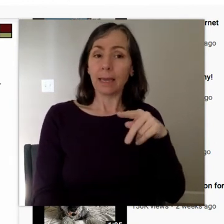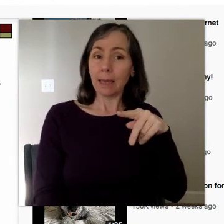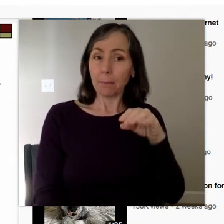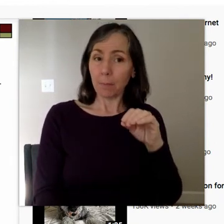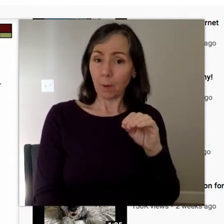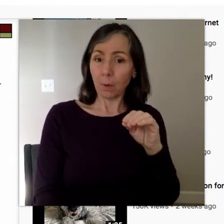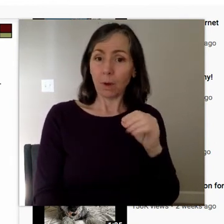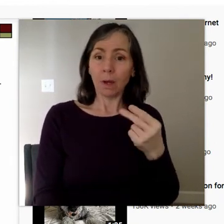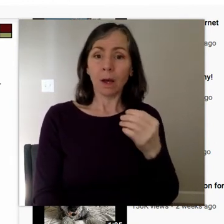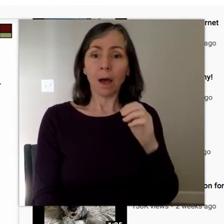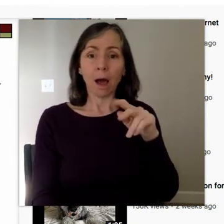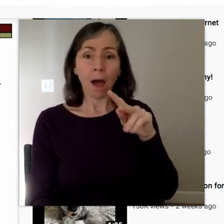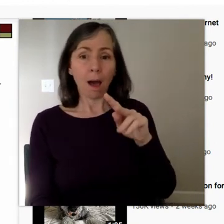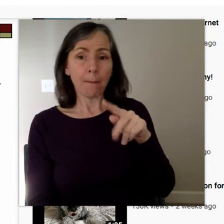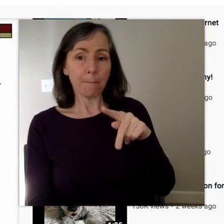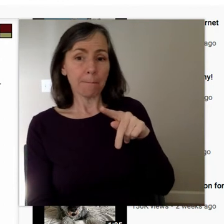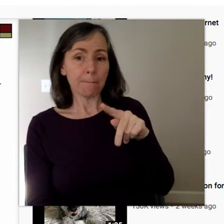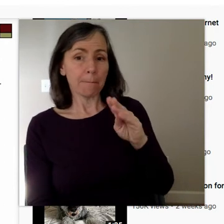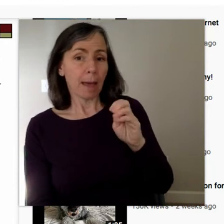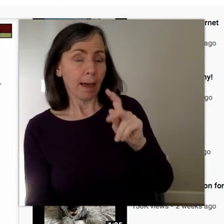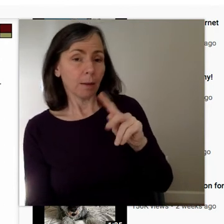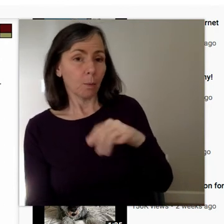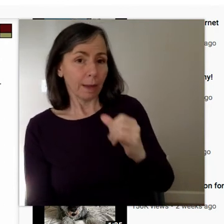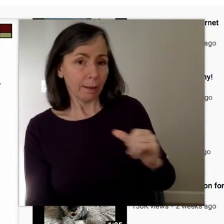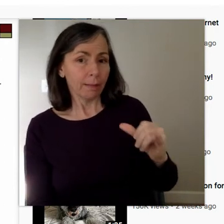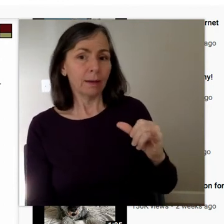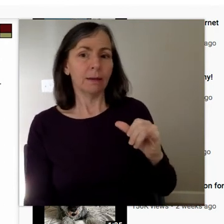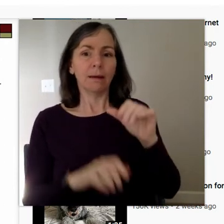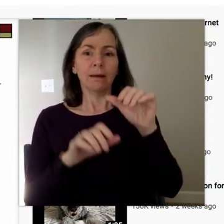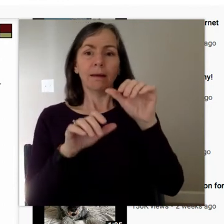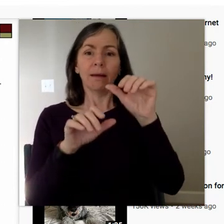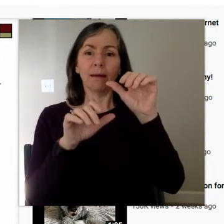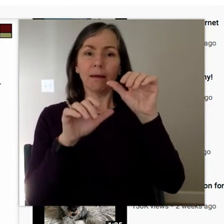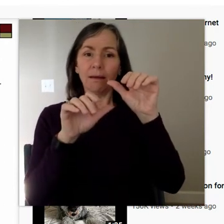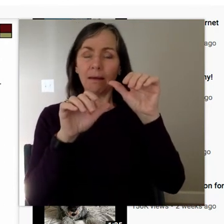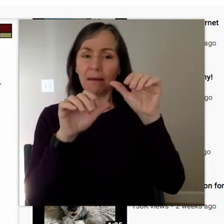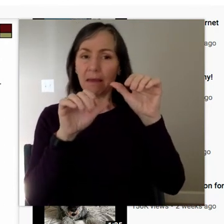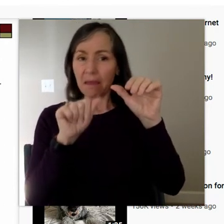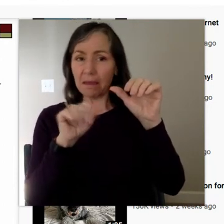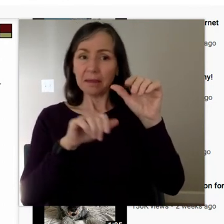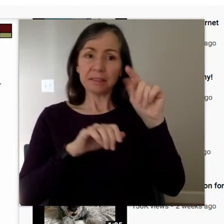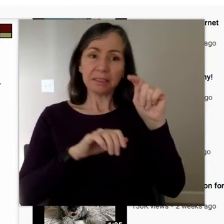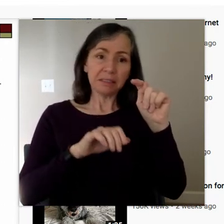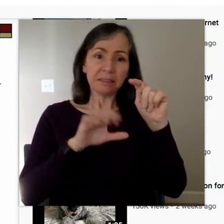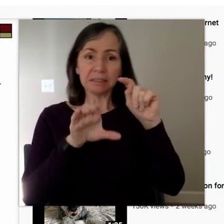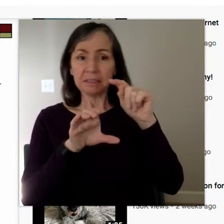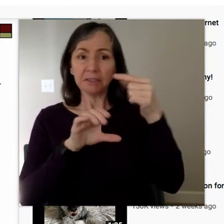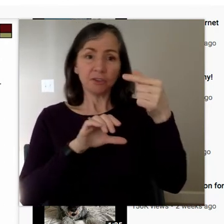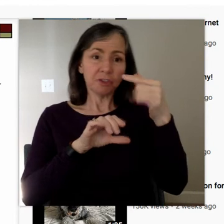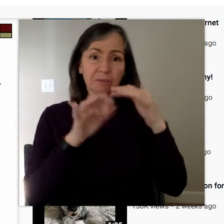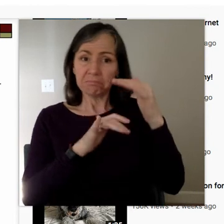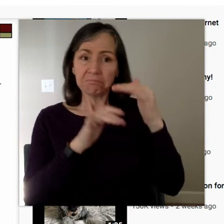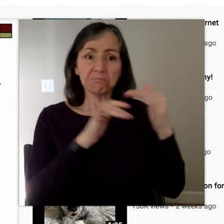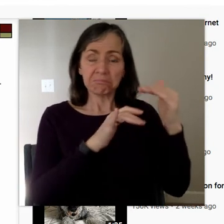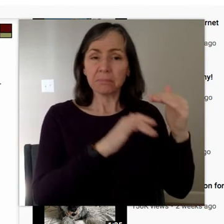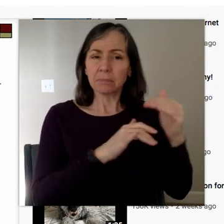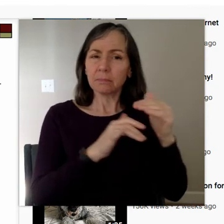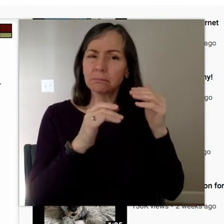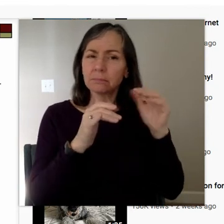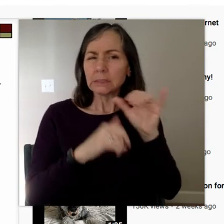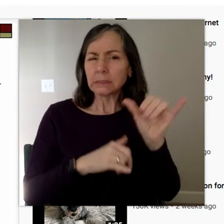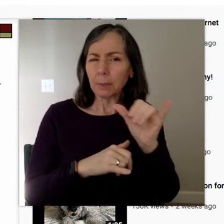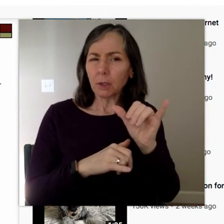A's, the T's, the C's, and G's, and you can see they're really closely related, so they have a common ancestor.